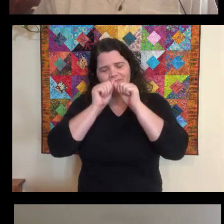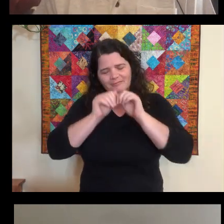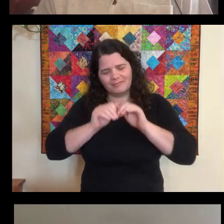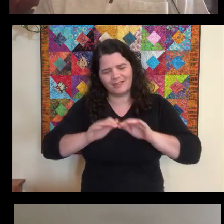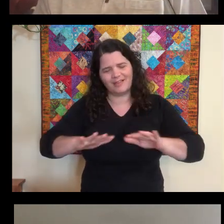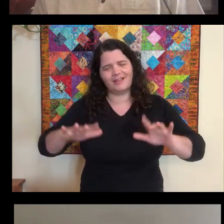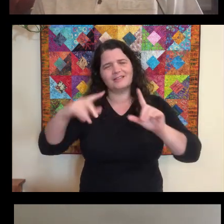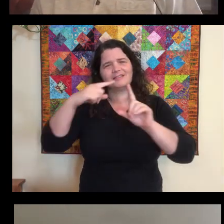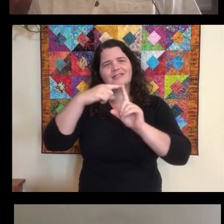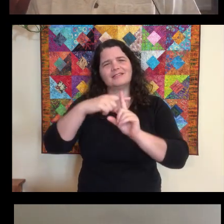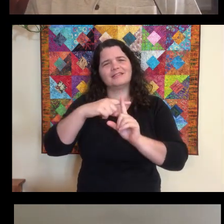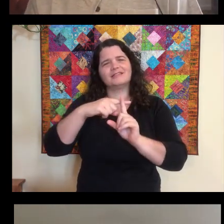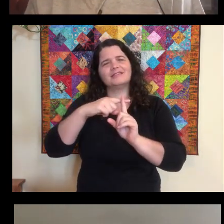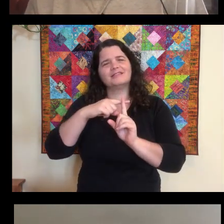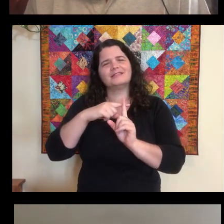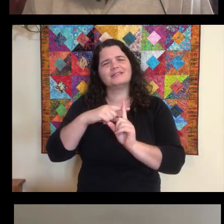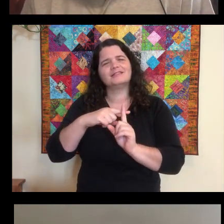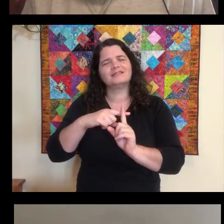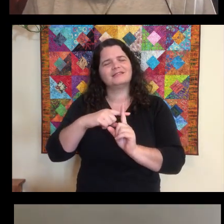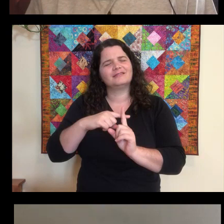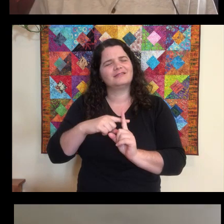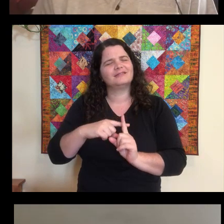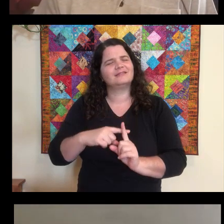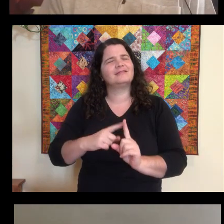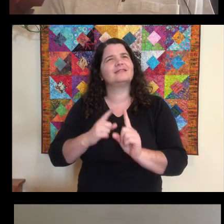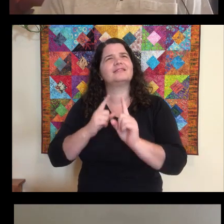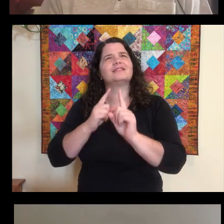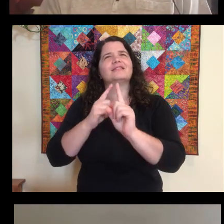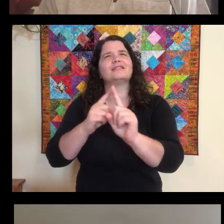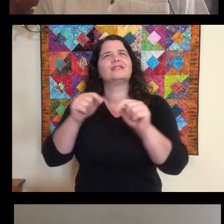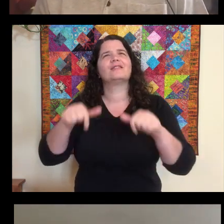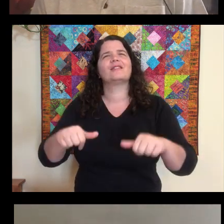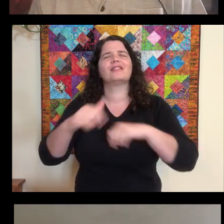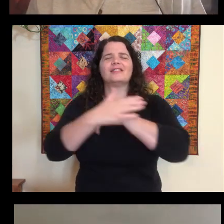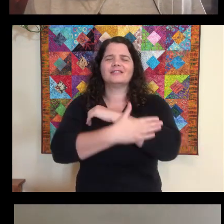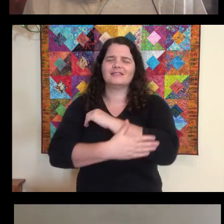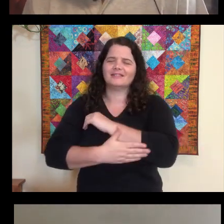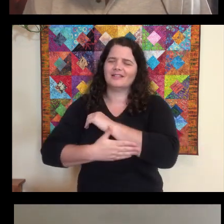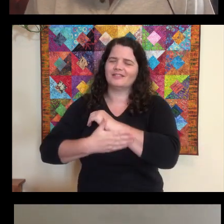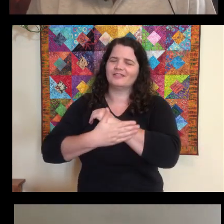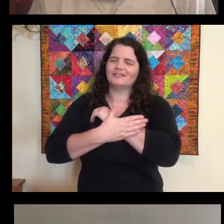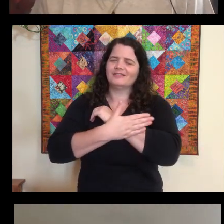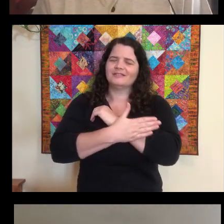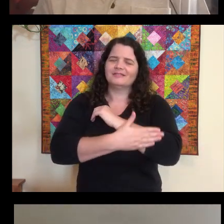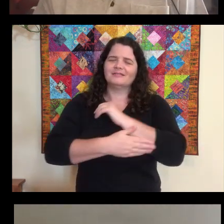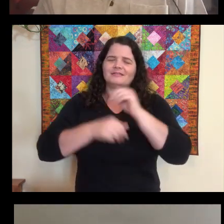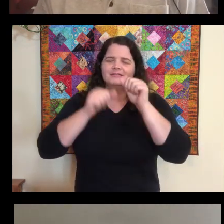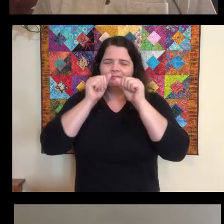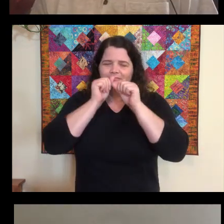Blessed be the nation. Oh, blessed be the nation.